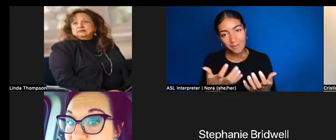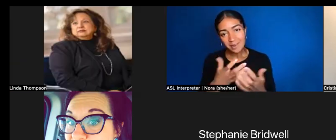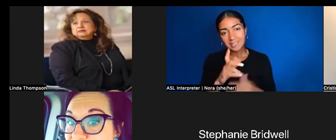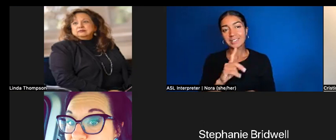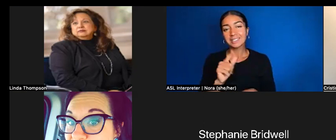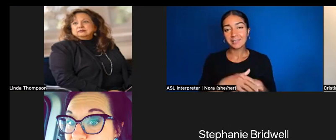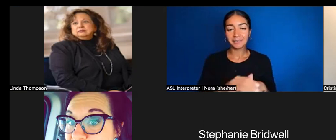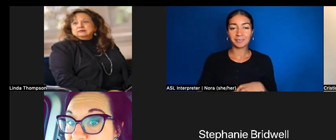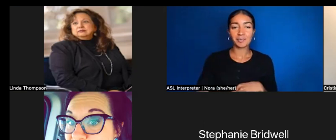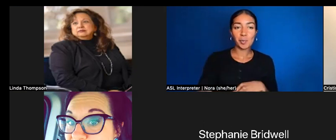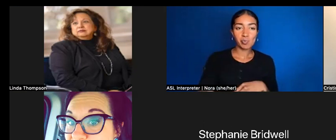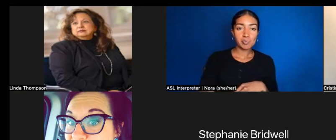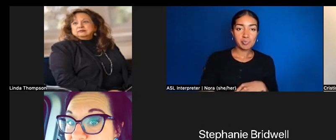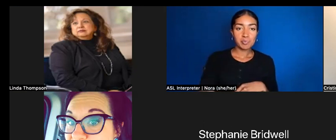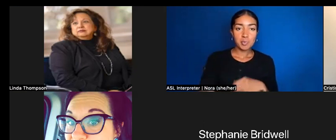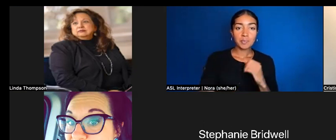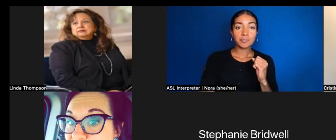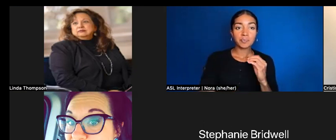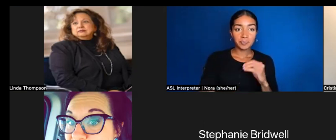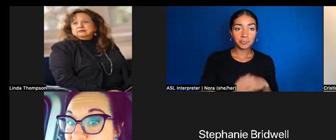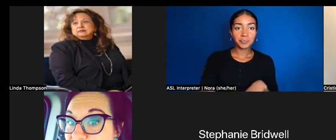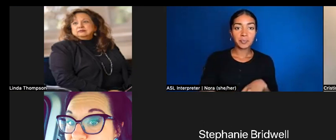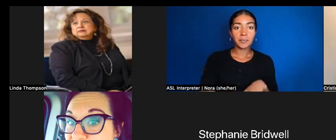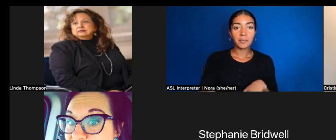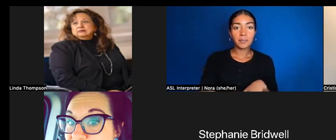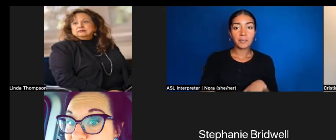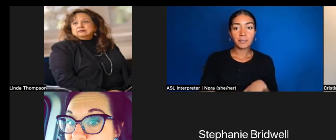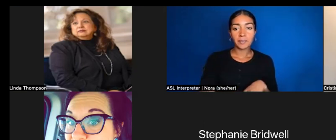So I want to